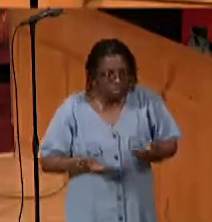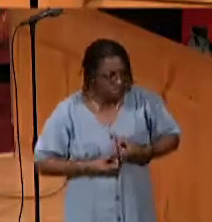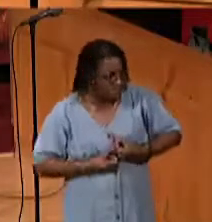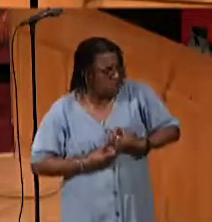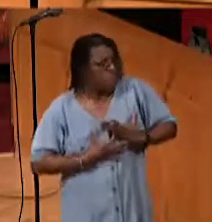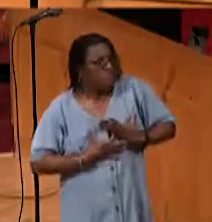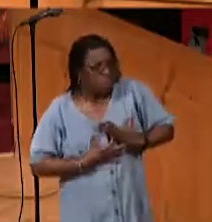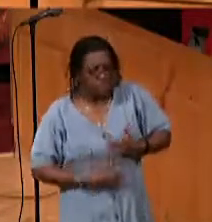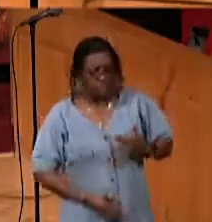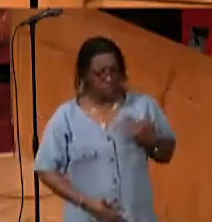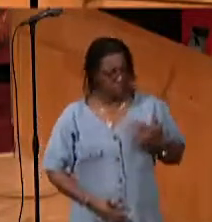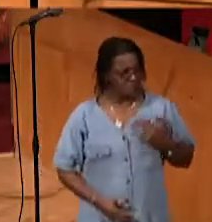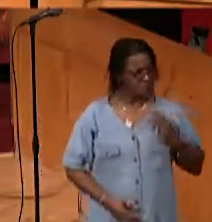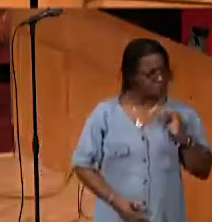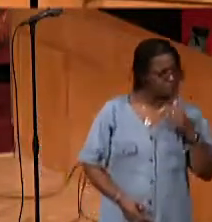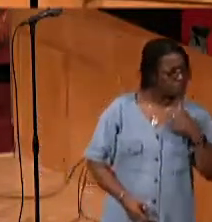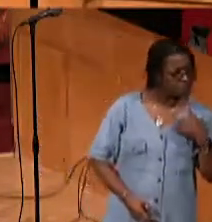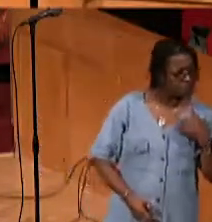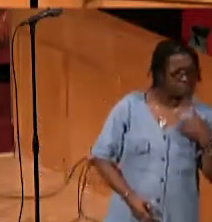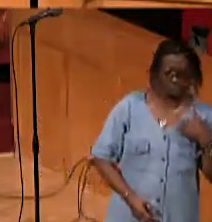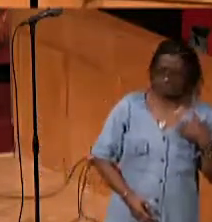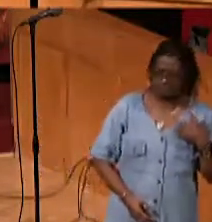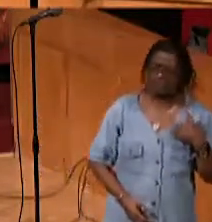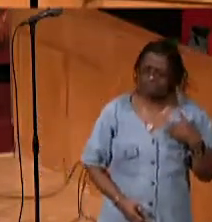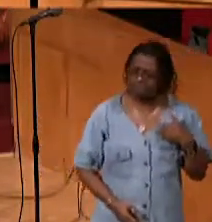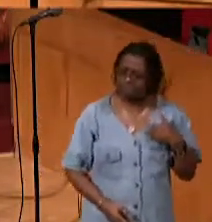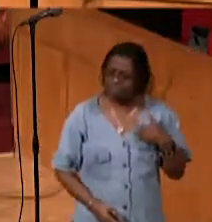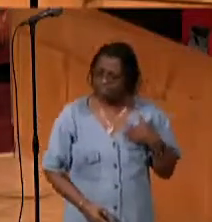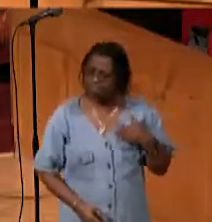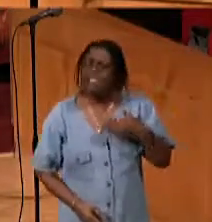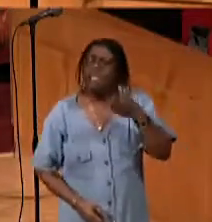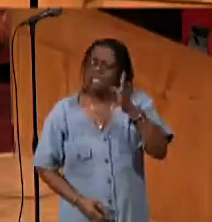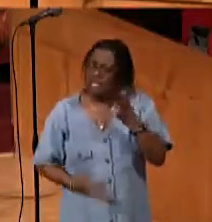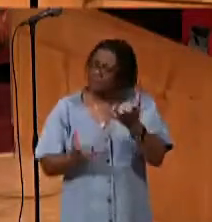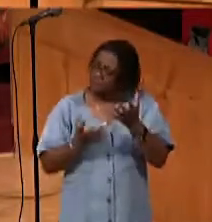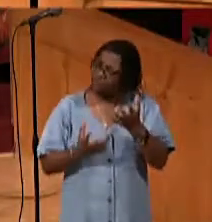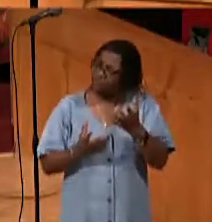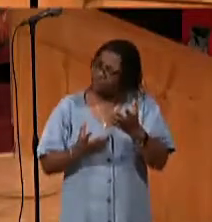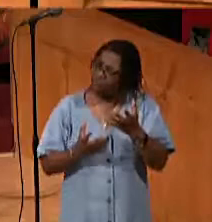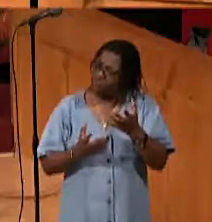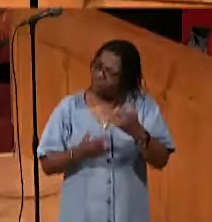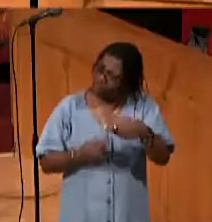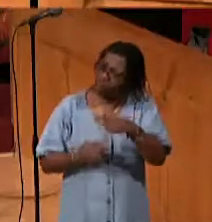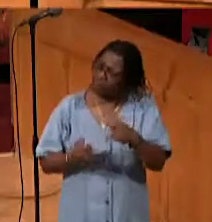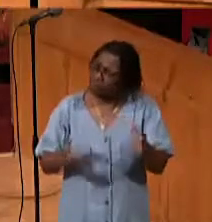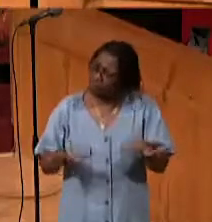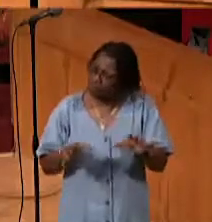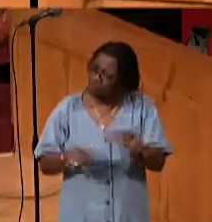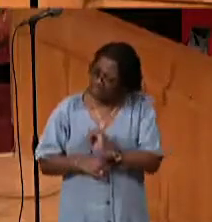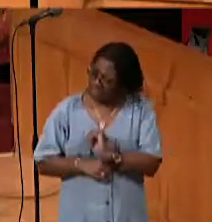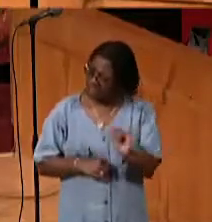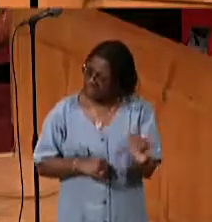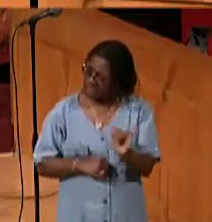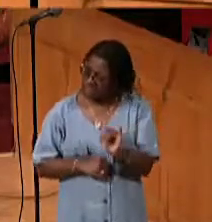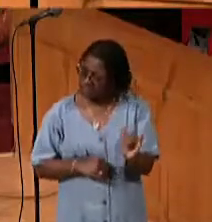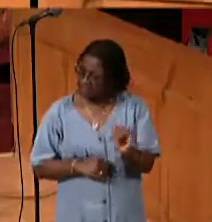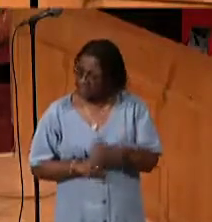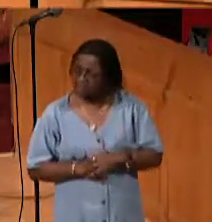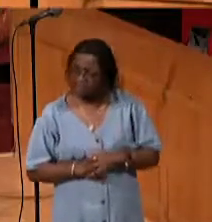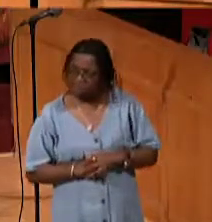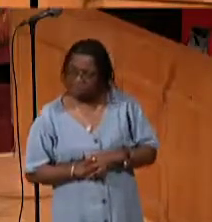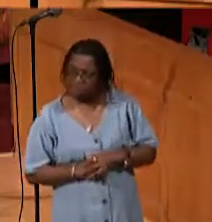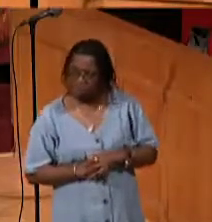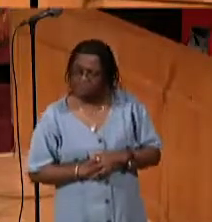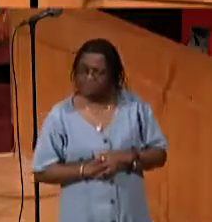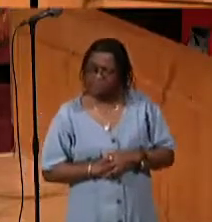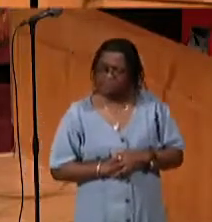heart. And that's all God asked us to do, express what you feel in your heart. Amen. And she literally mouths